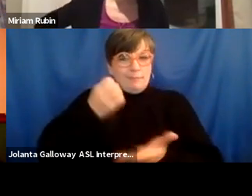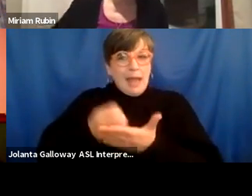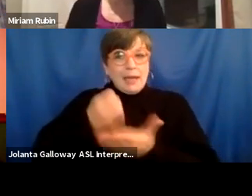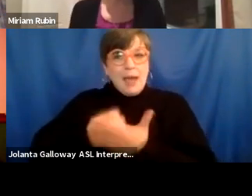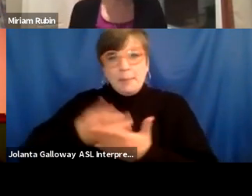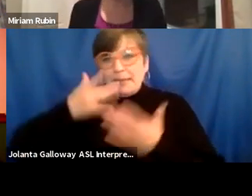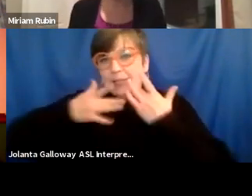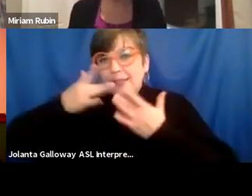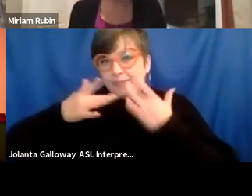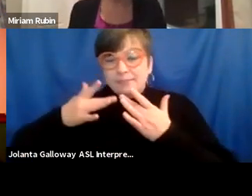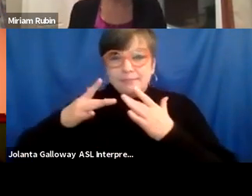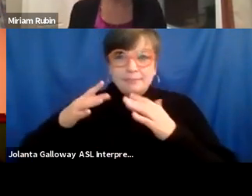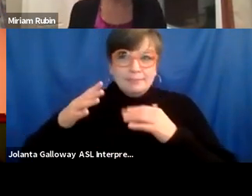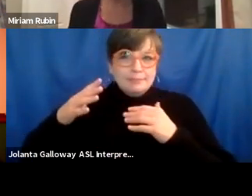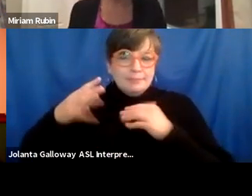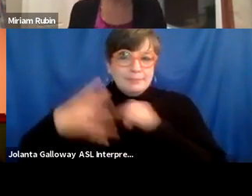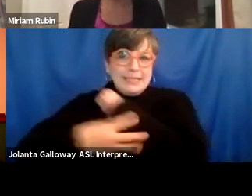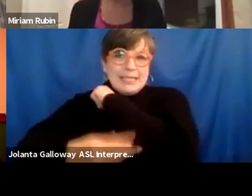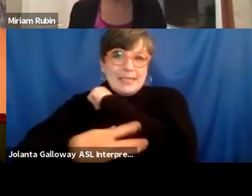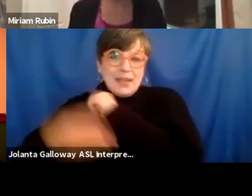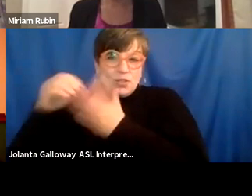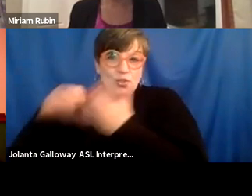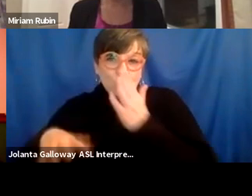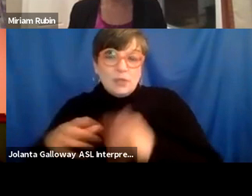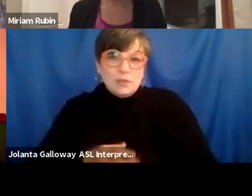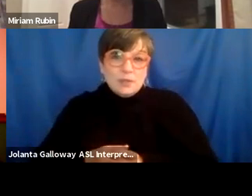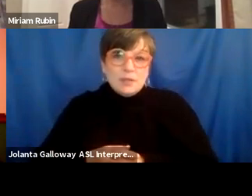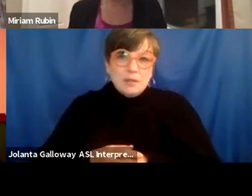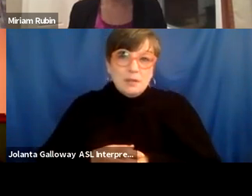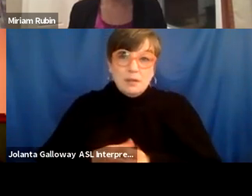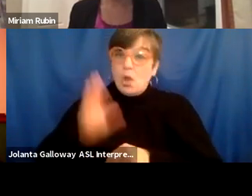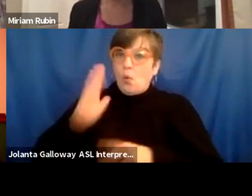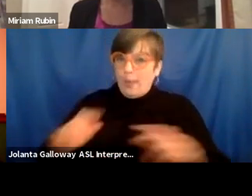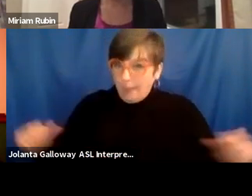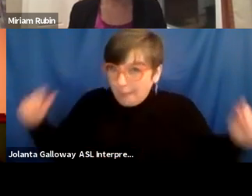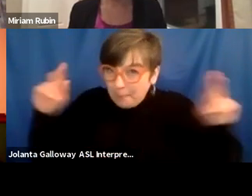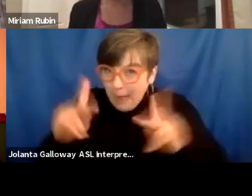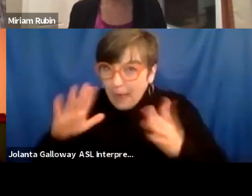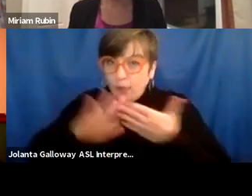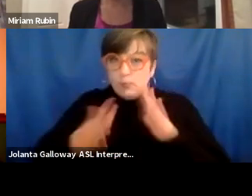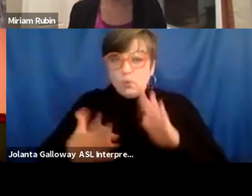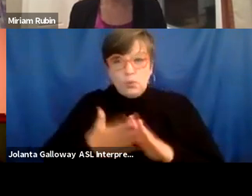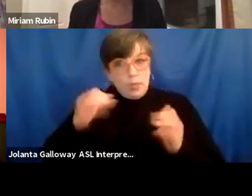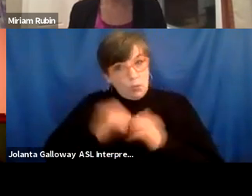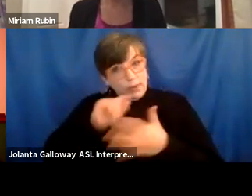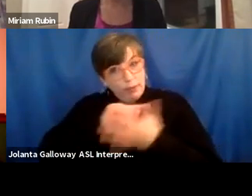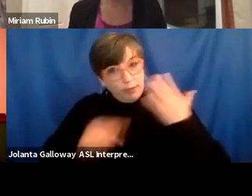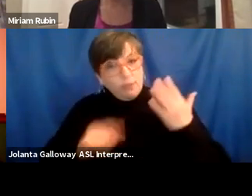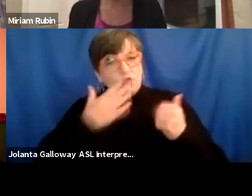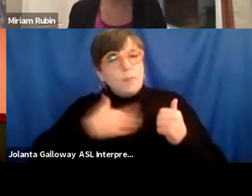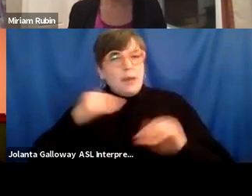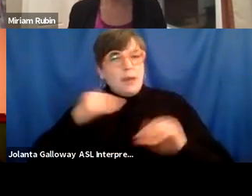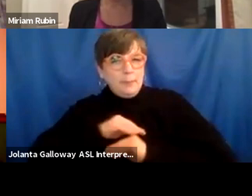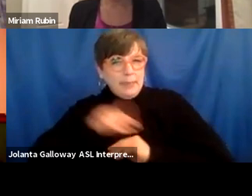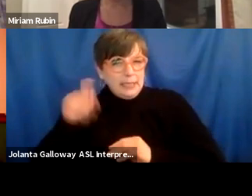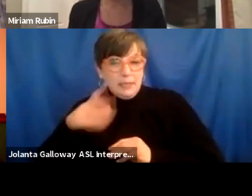disadvantaged students. We'll be going back to our community around all of these areas in order to better meet the needs and make sure every